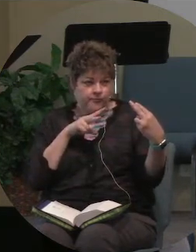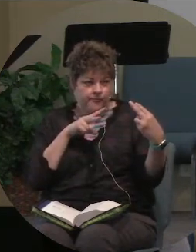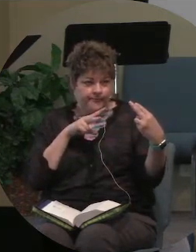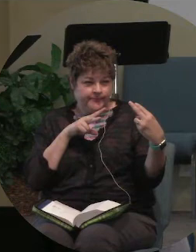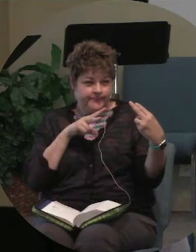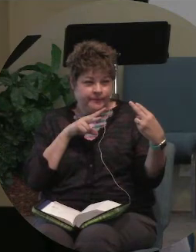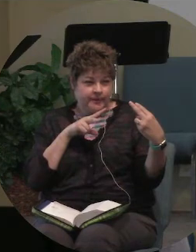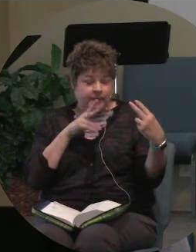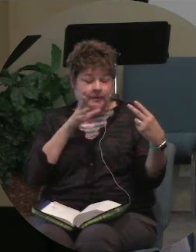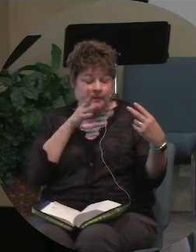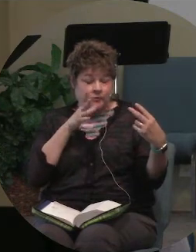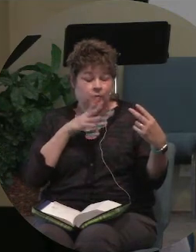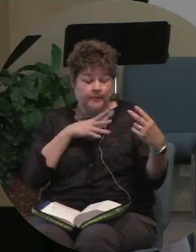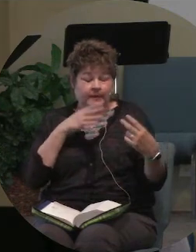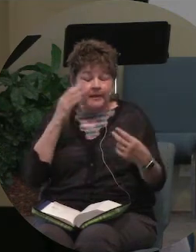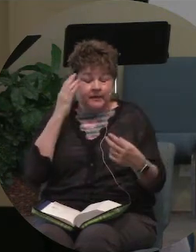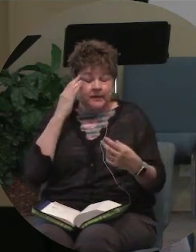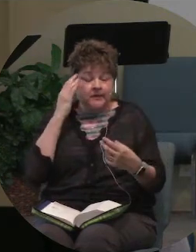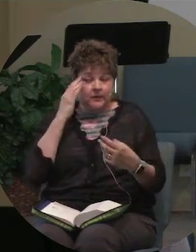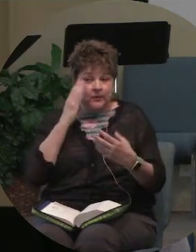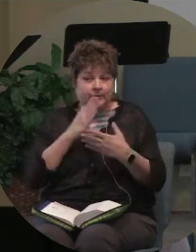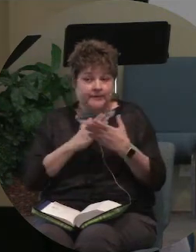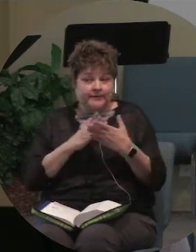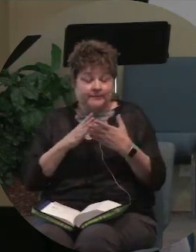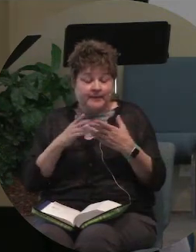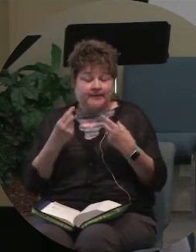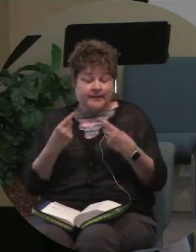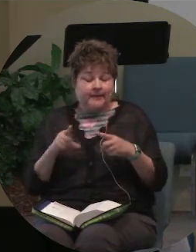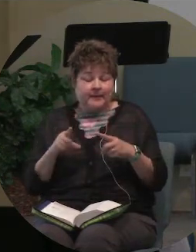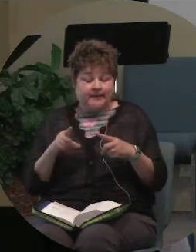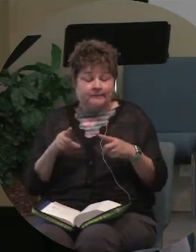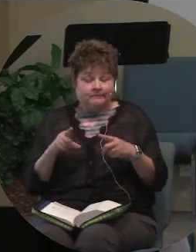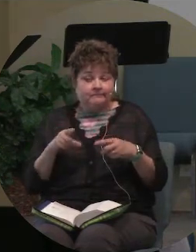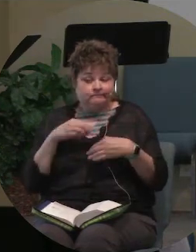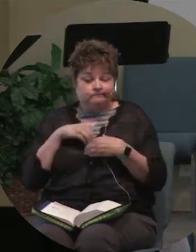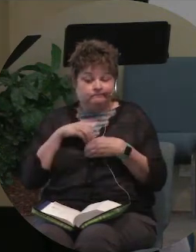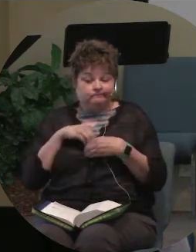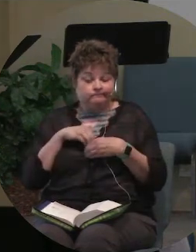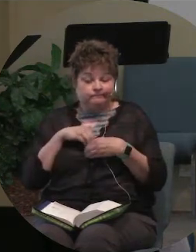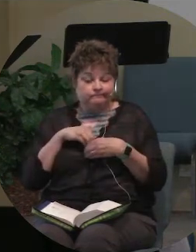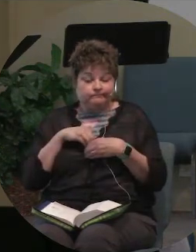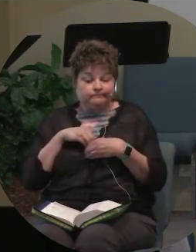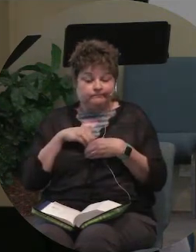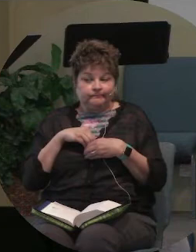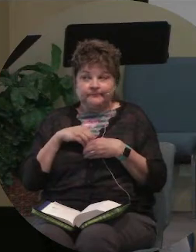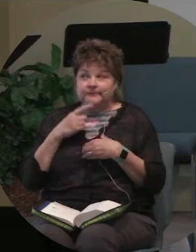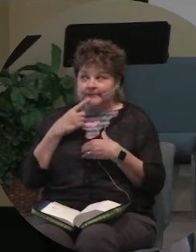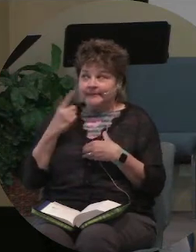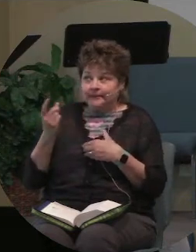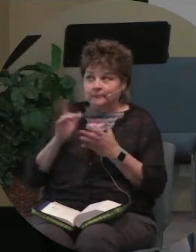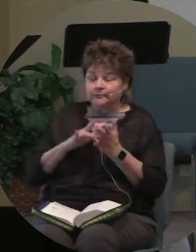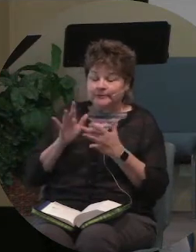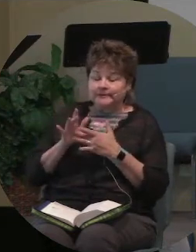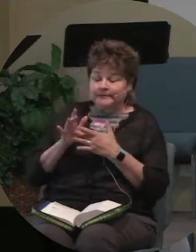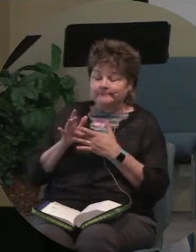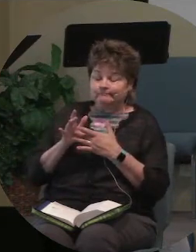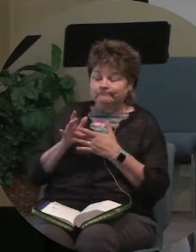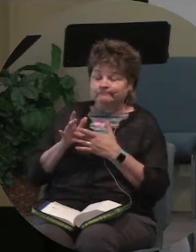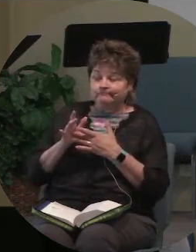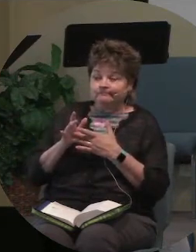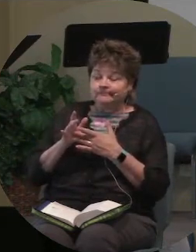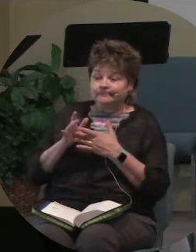And this lady, knowing that something has happened to her, comes clean with Jesus.